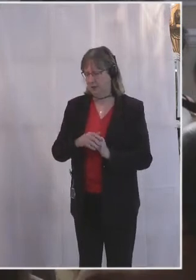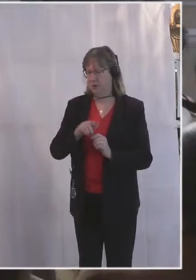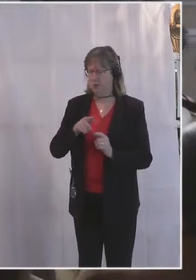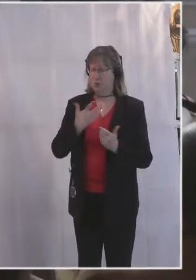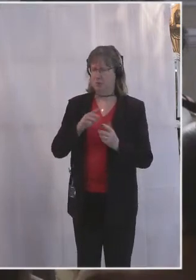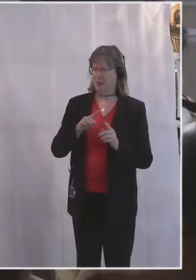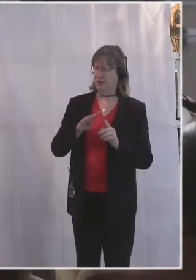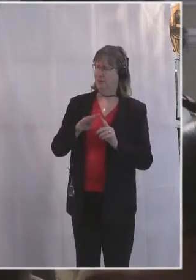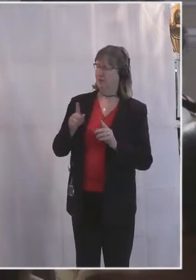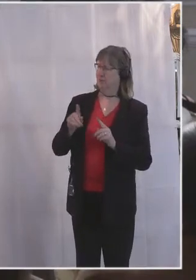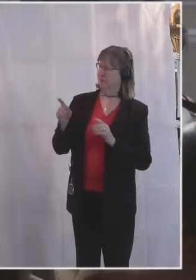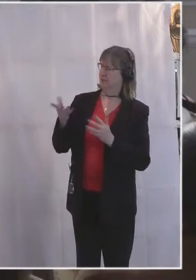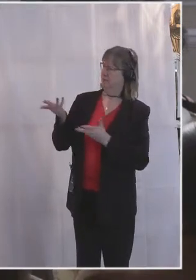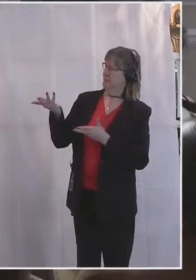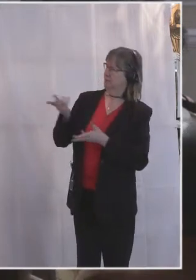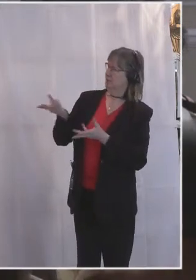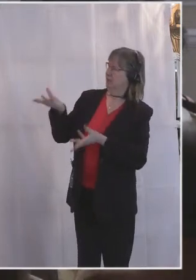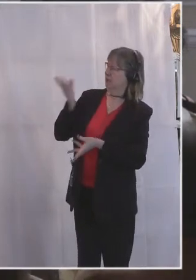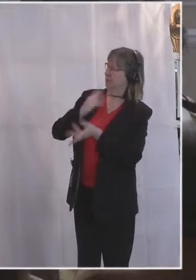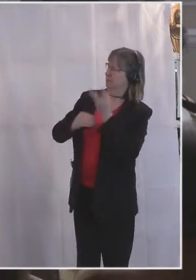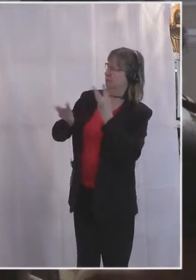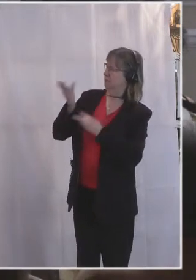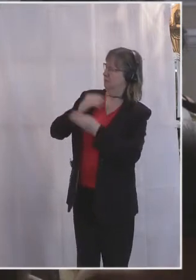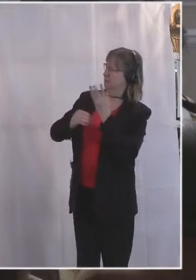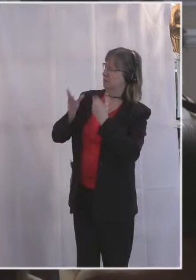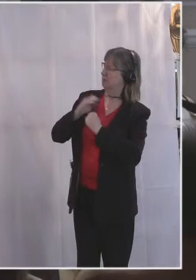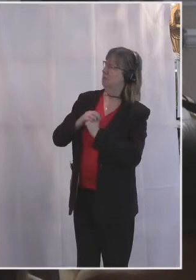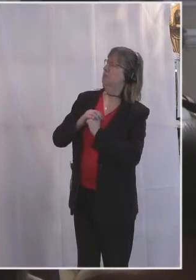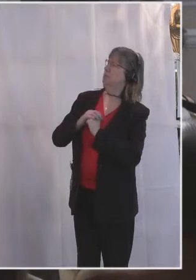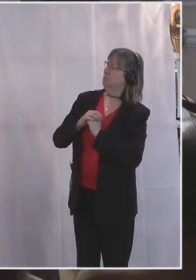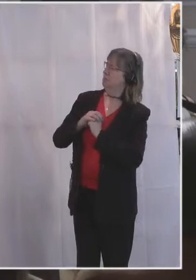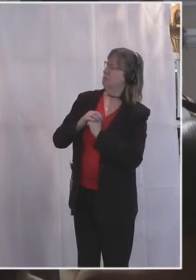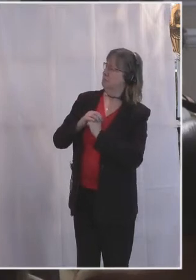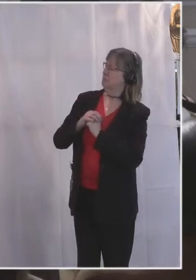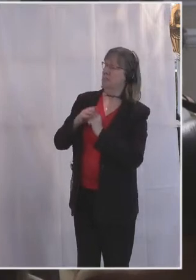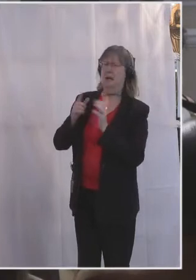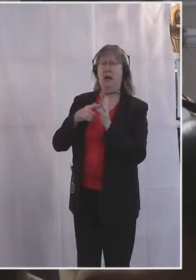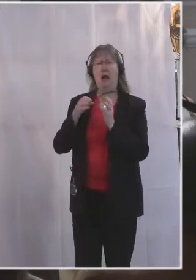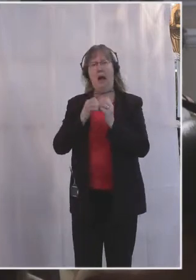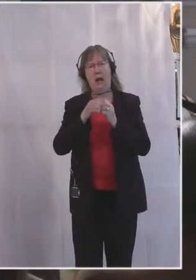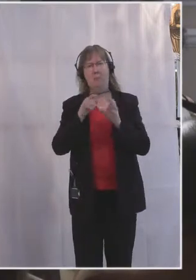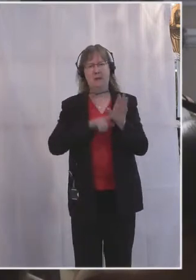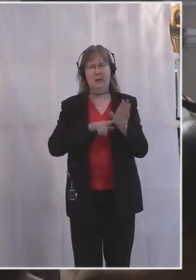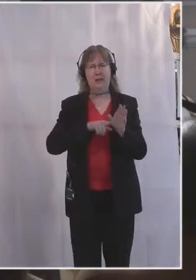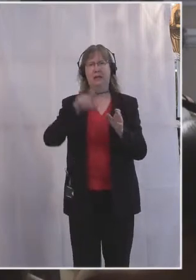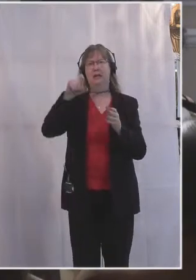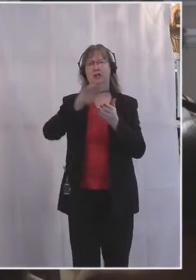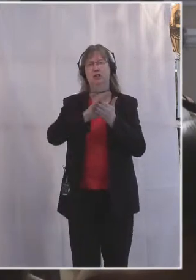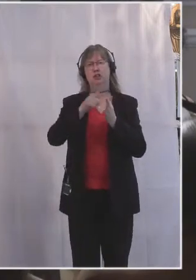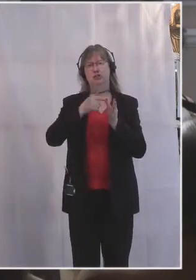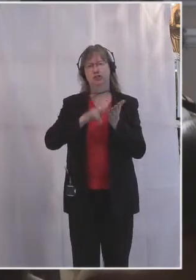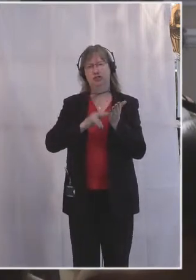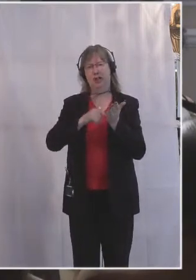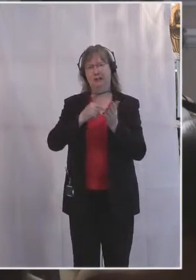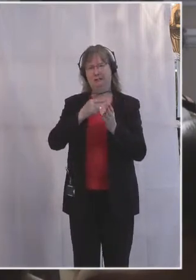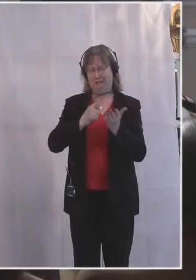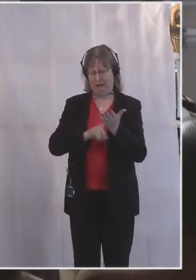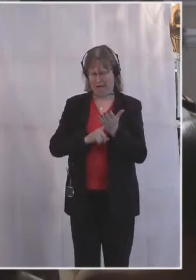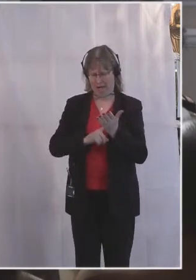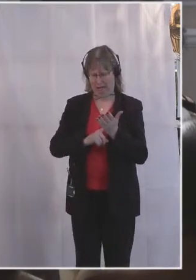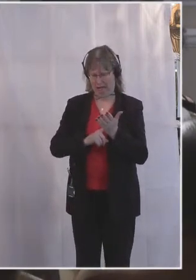to both Abby and Chantal, though, just you know, I align with what you're saying. You know, that